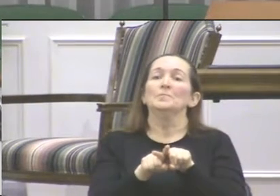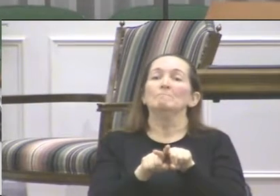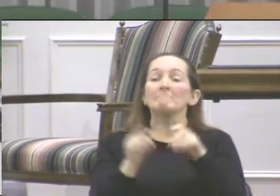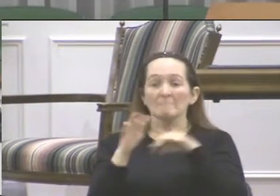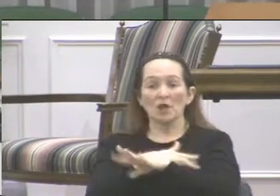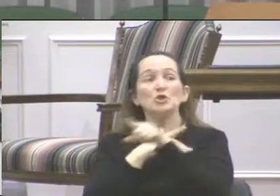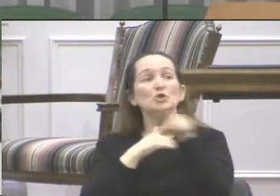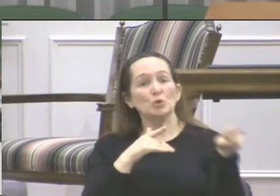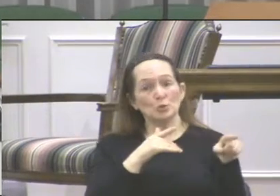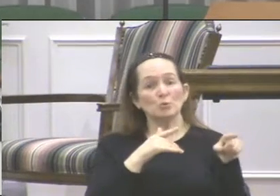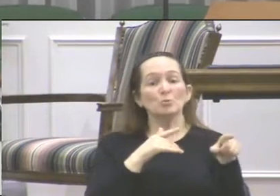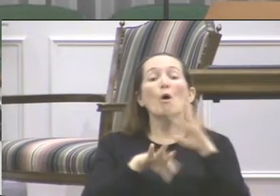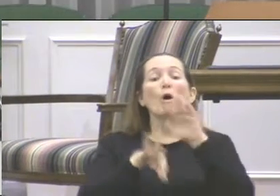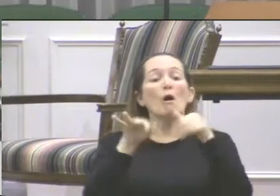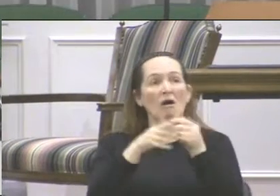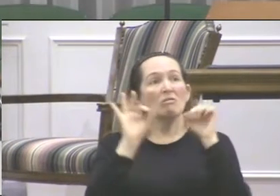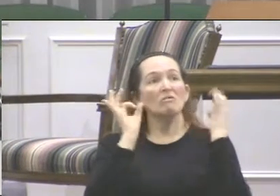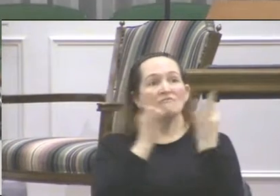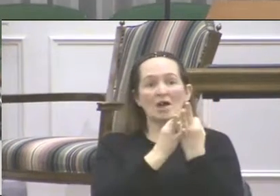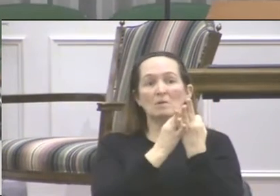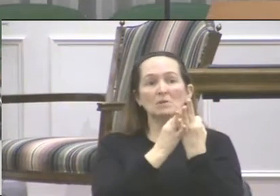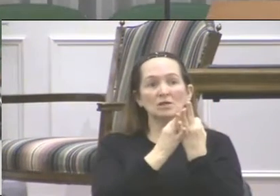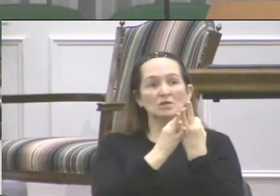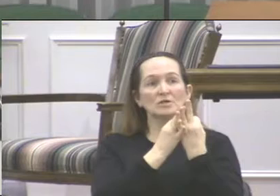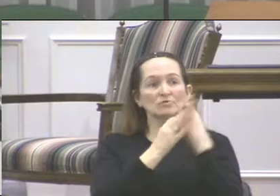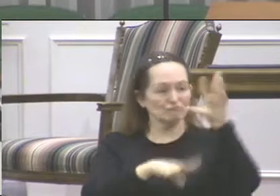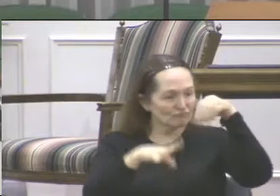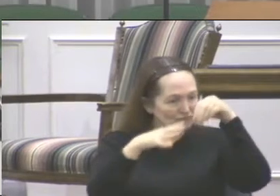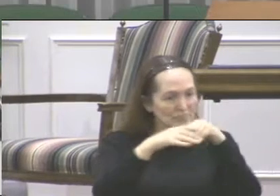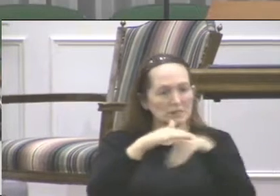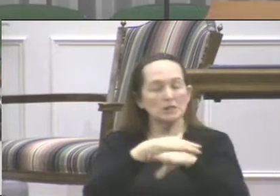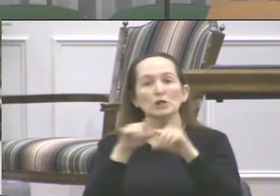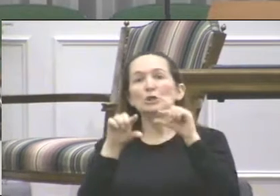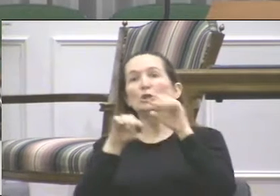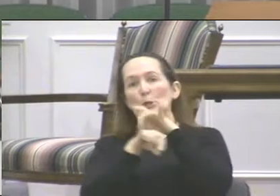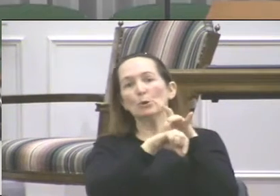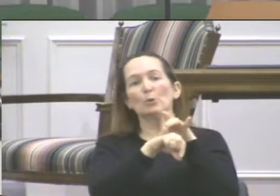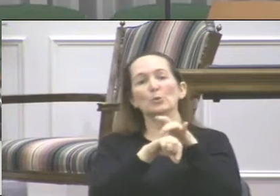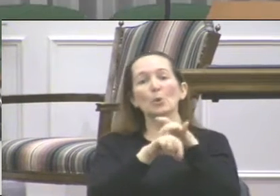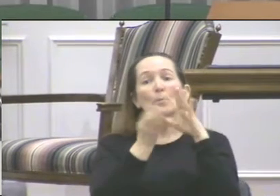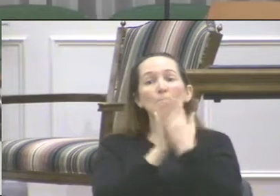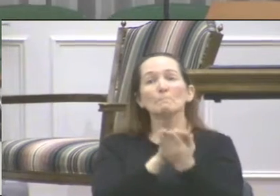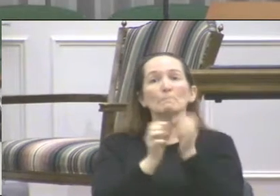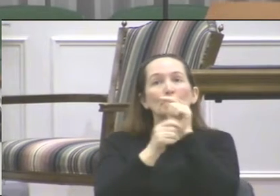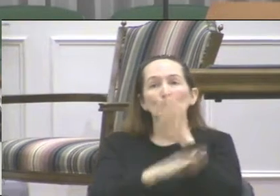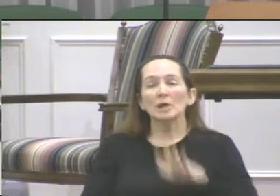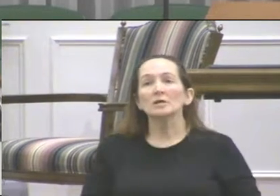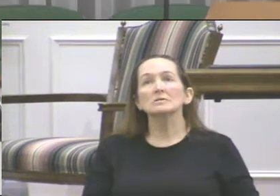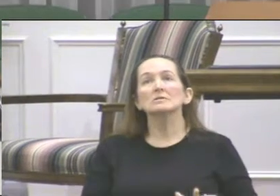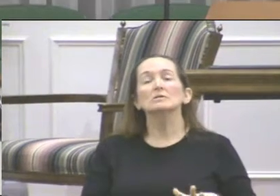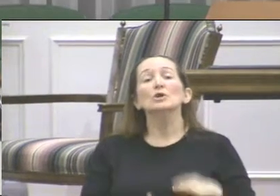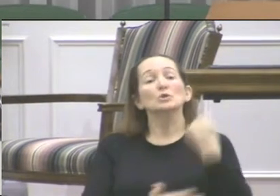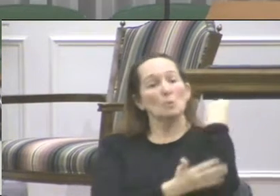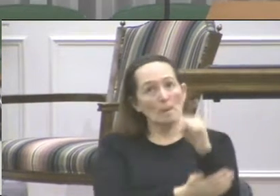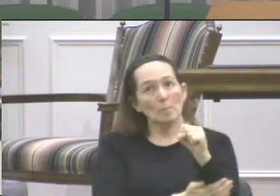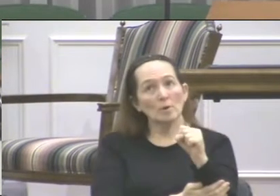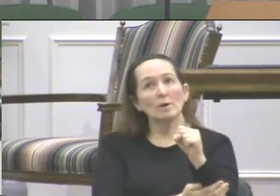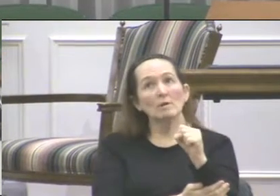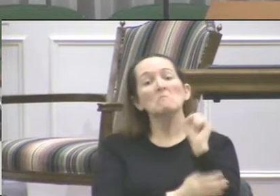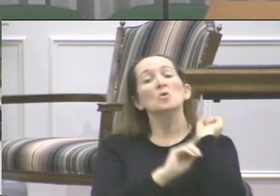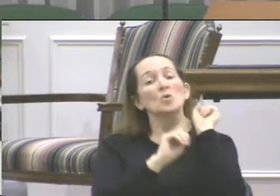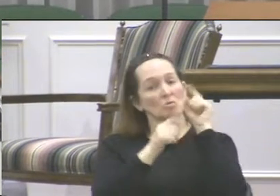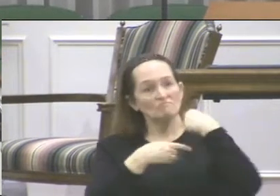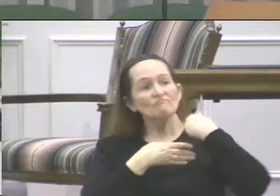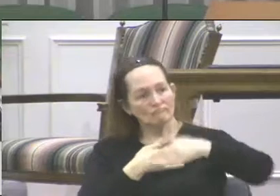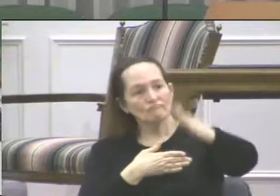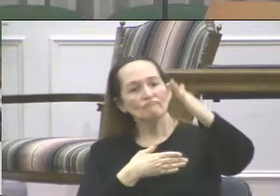And in you all the families of the earth bless." So Abram went forth